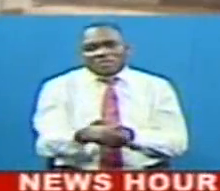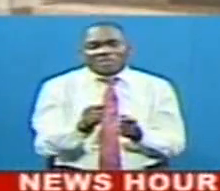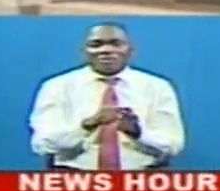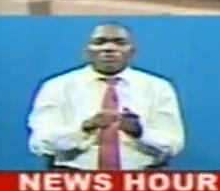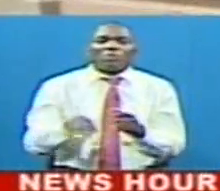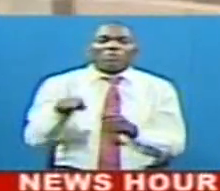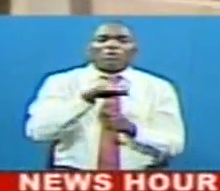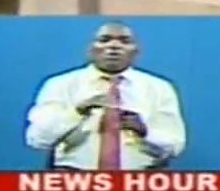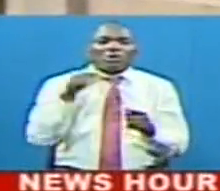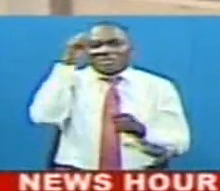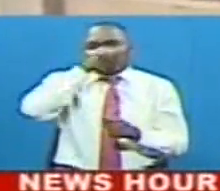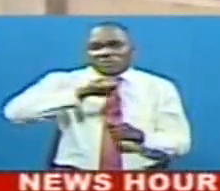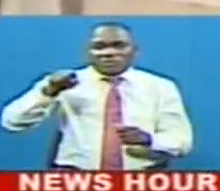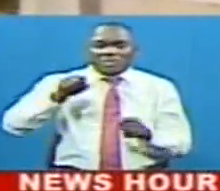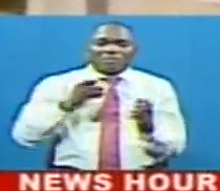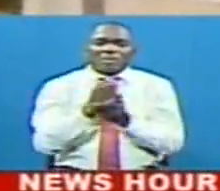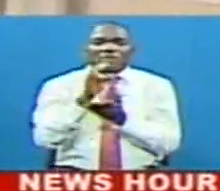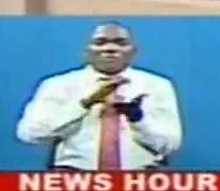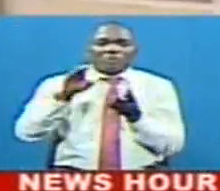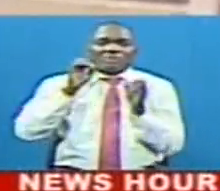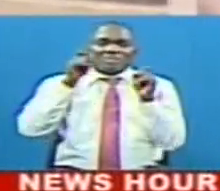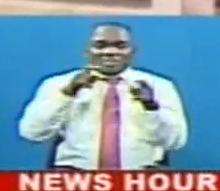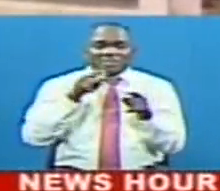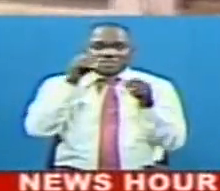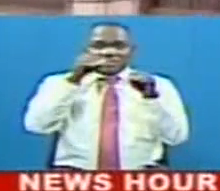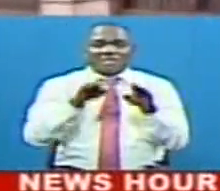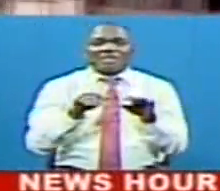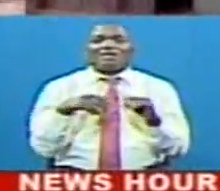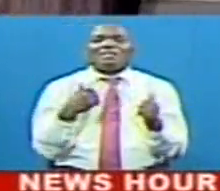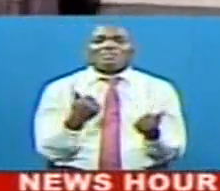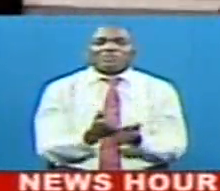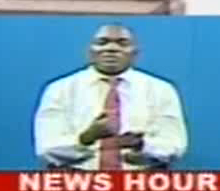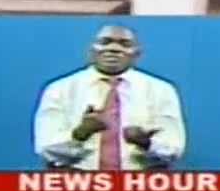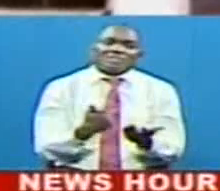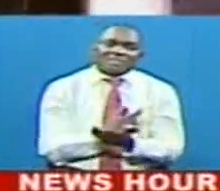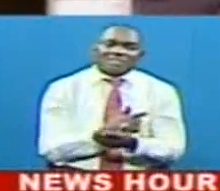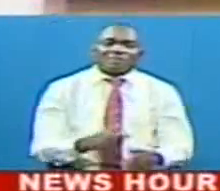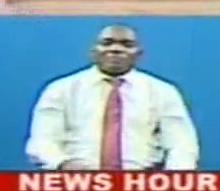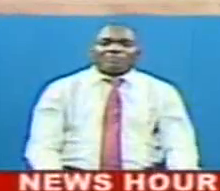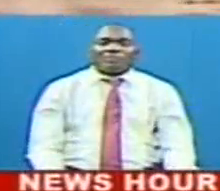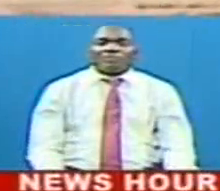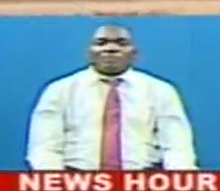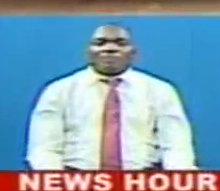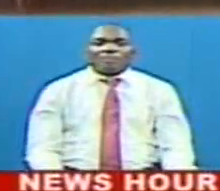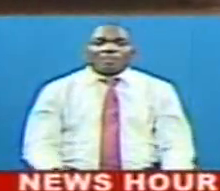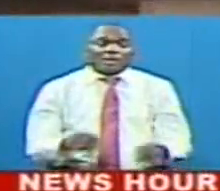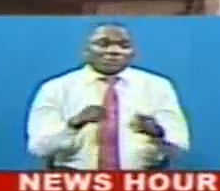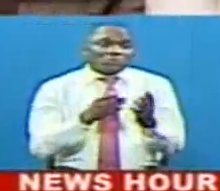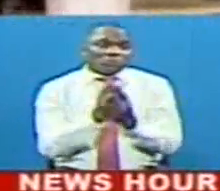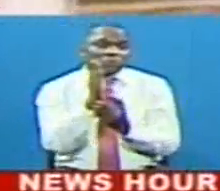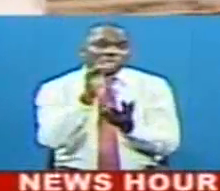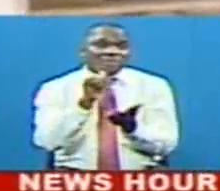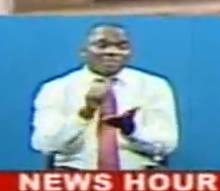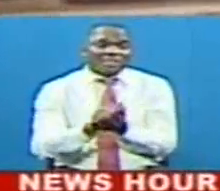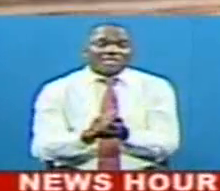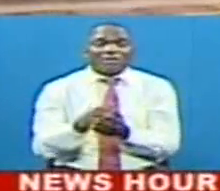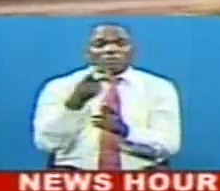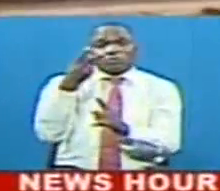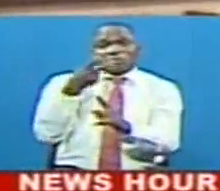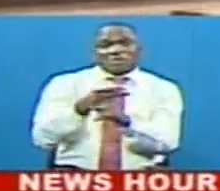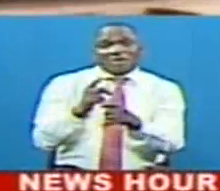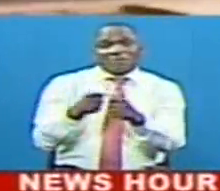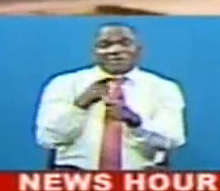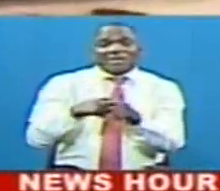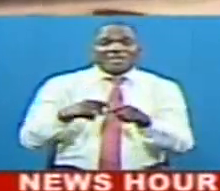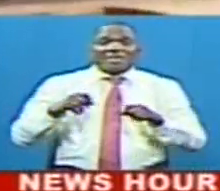with a nationwide strike by the College of Education Teachers Association of Ghana, CETAG. As a result, 2 months